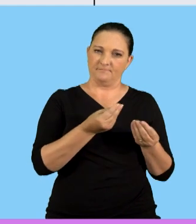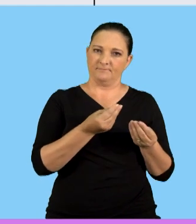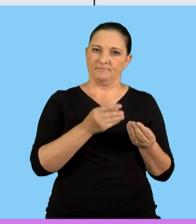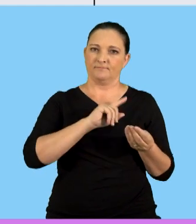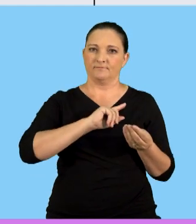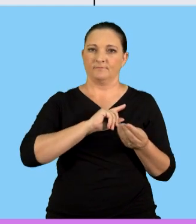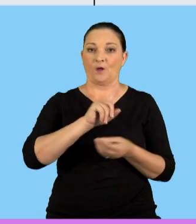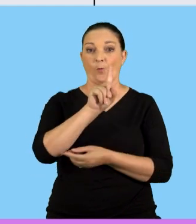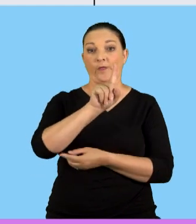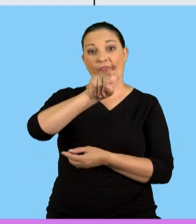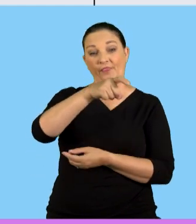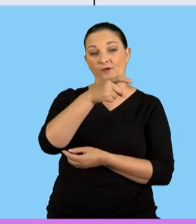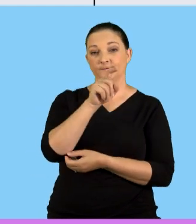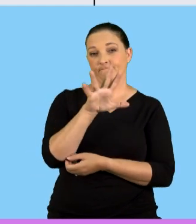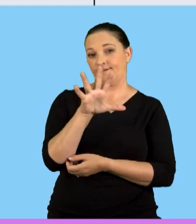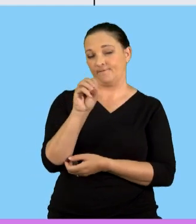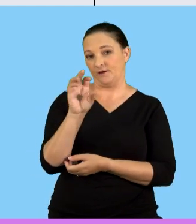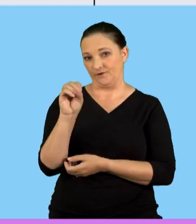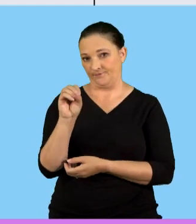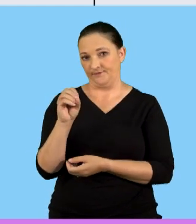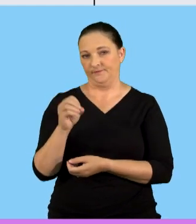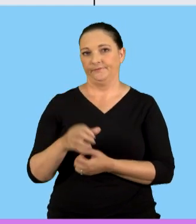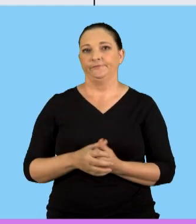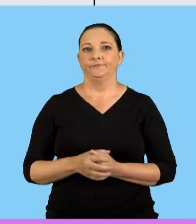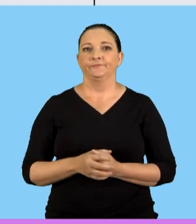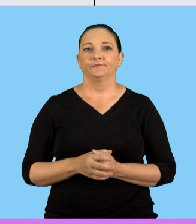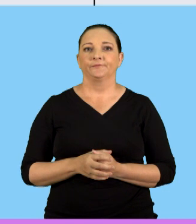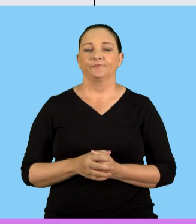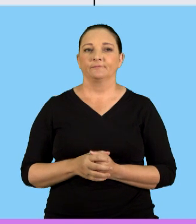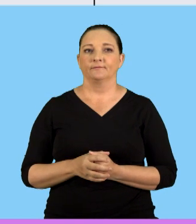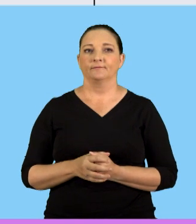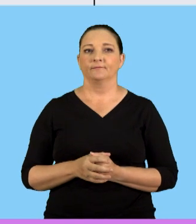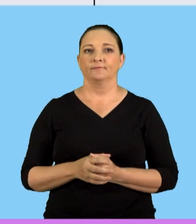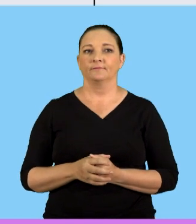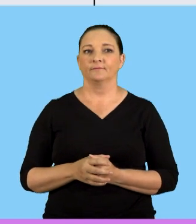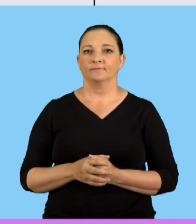go, 1,500 Rand. Okay.